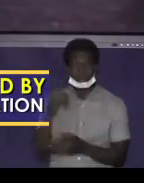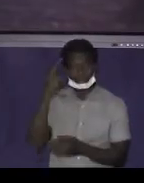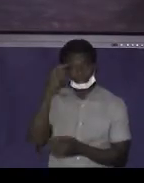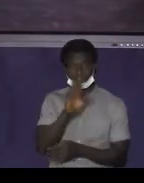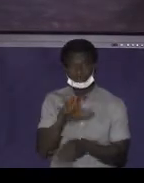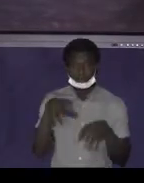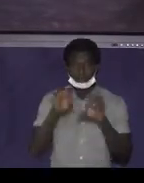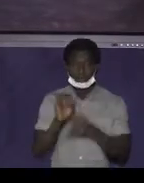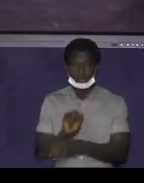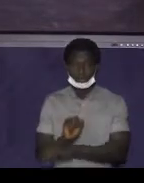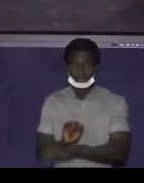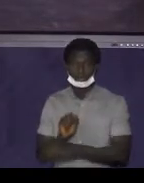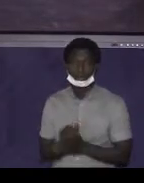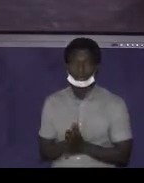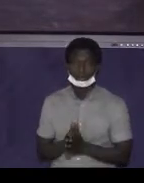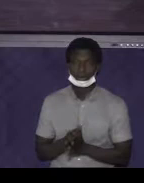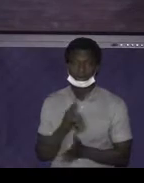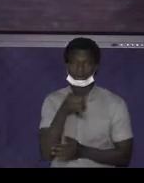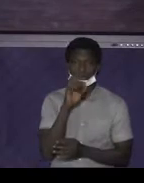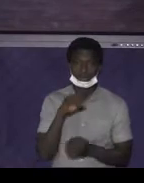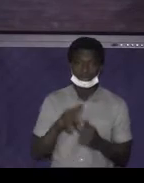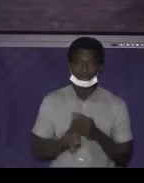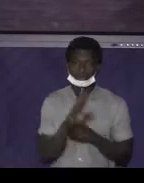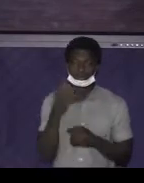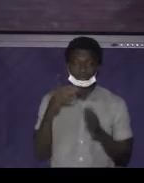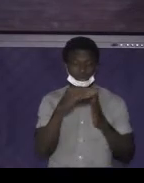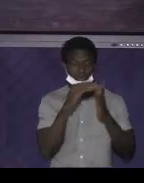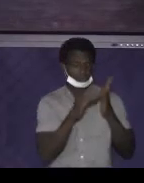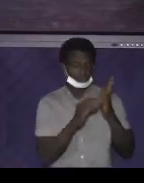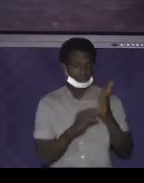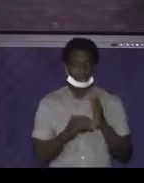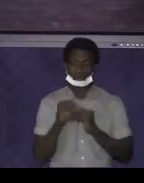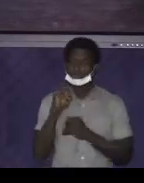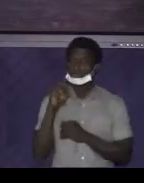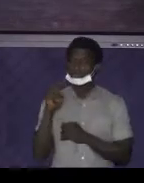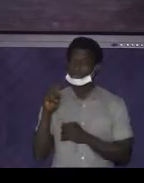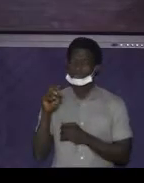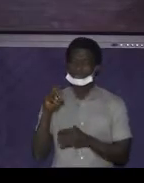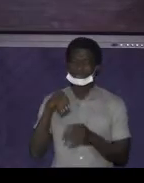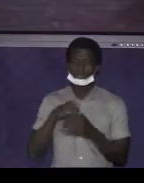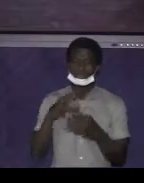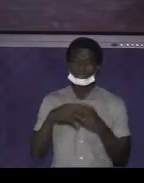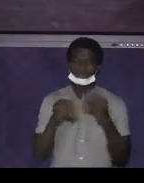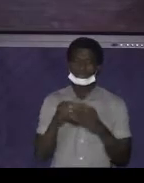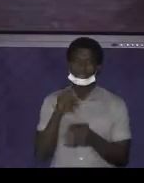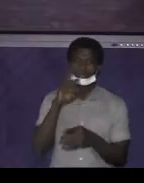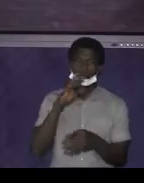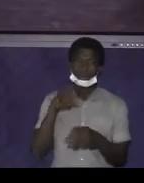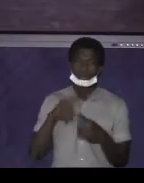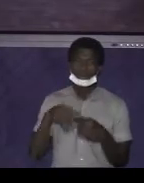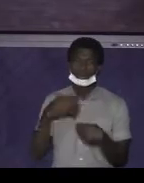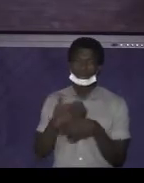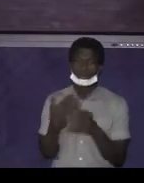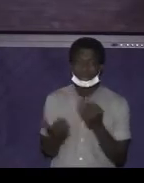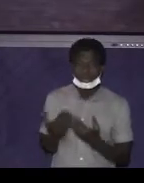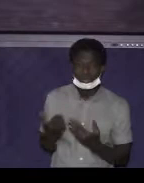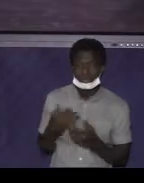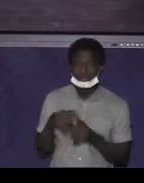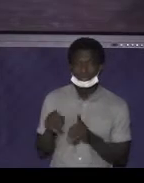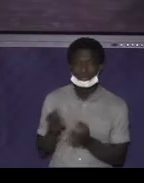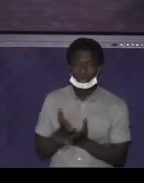your classwork, you are to use the following idioms in sentences. You have to make simple but